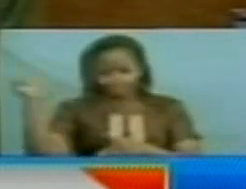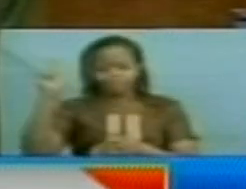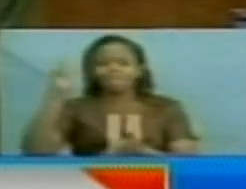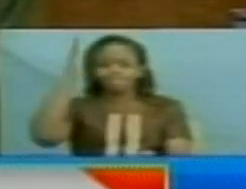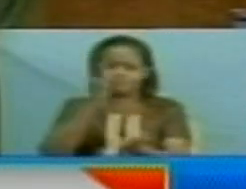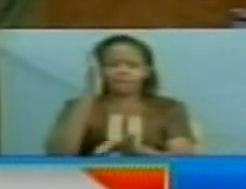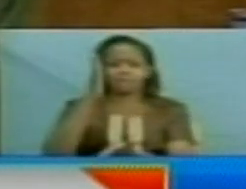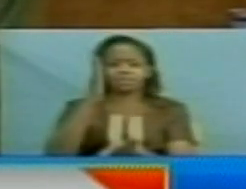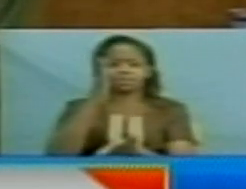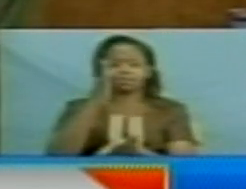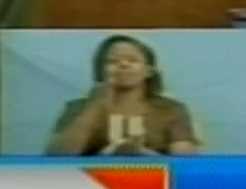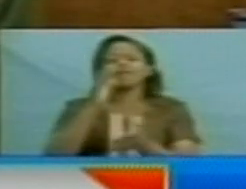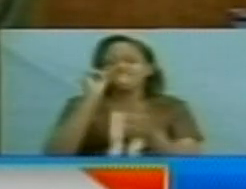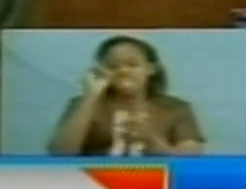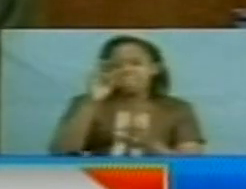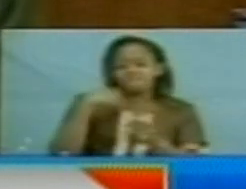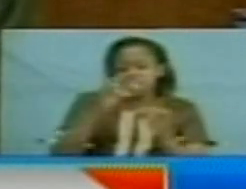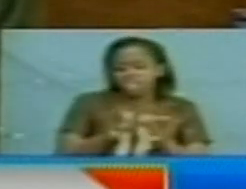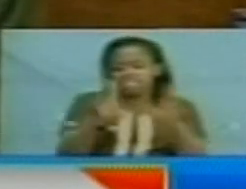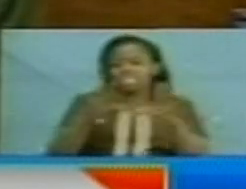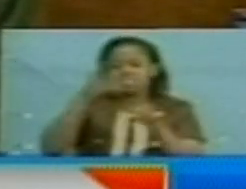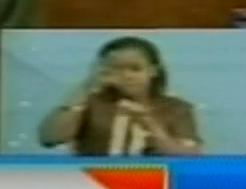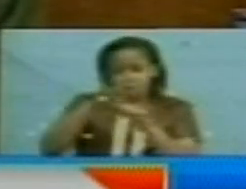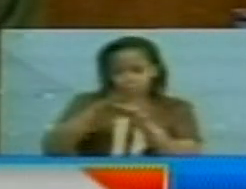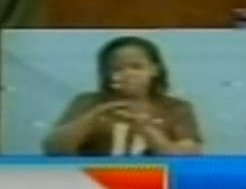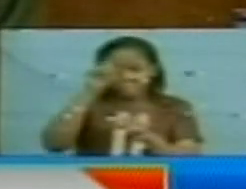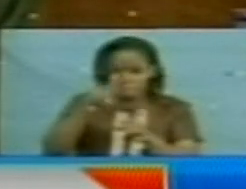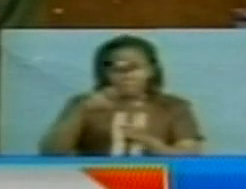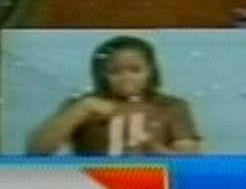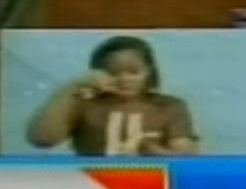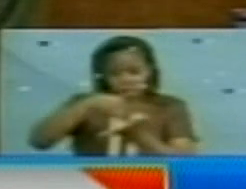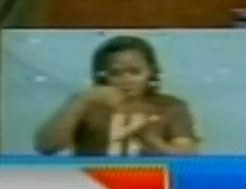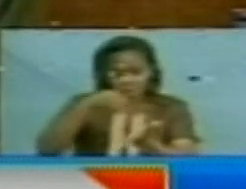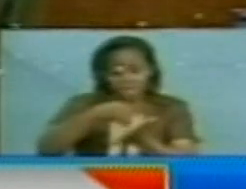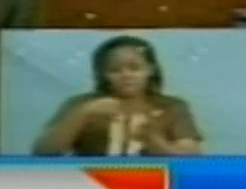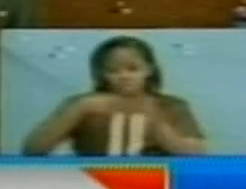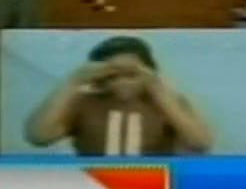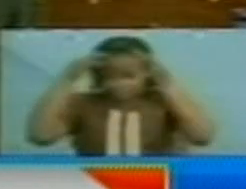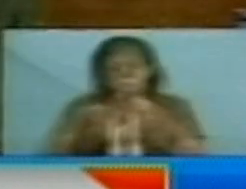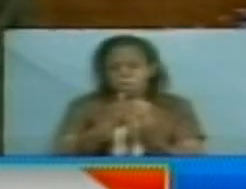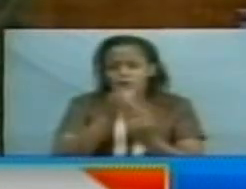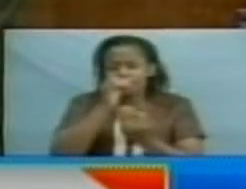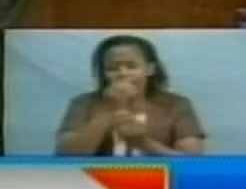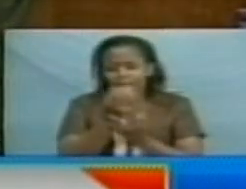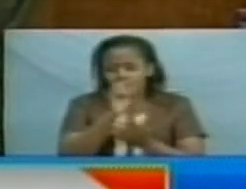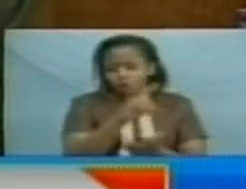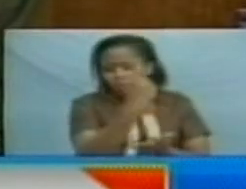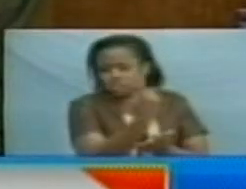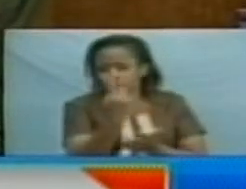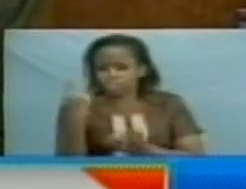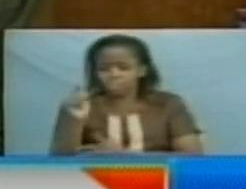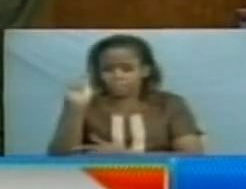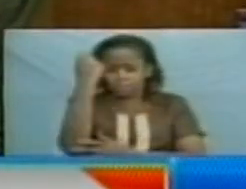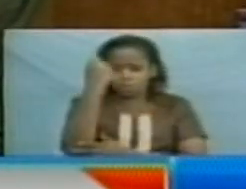whether the rejected votes ought to have been included in determining the final tally of